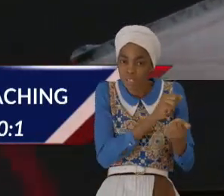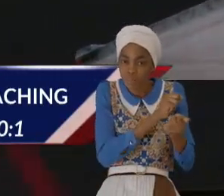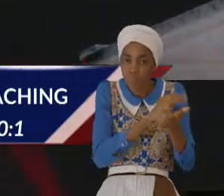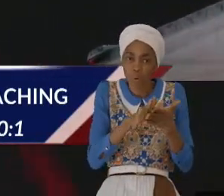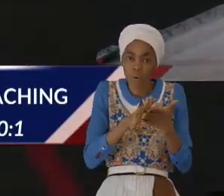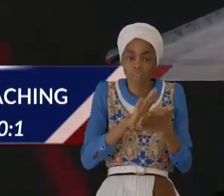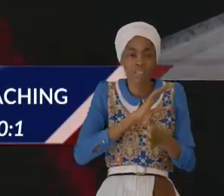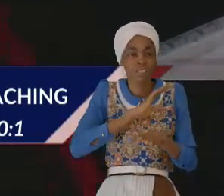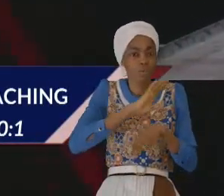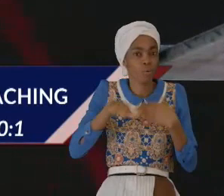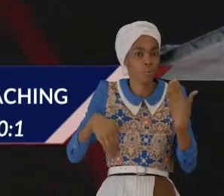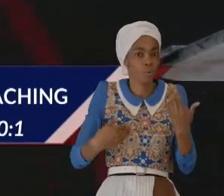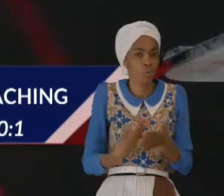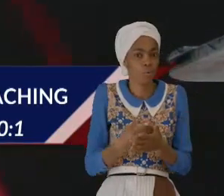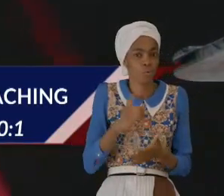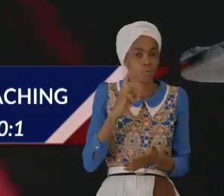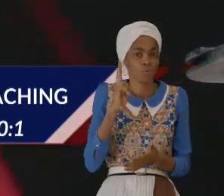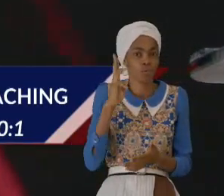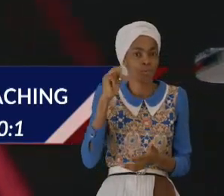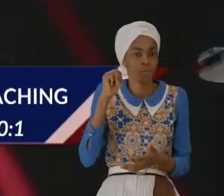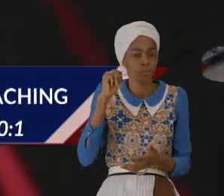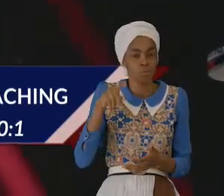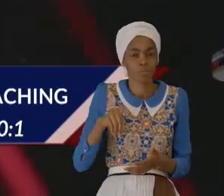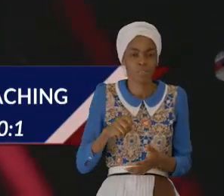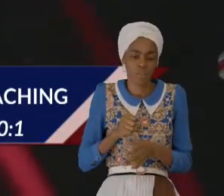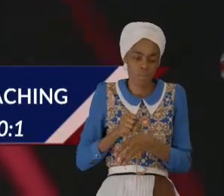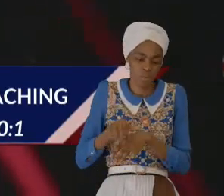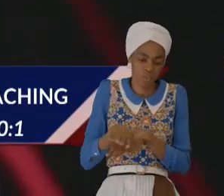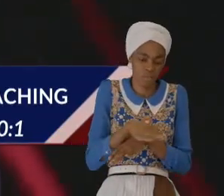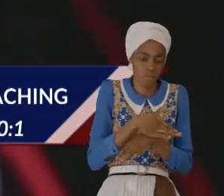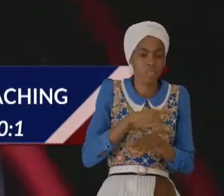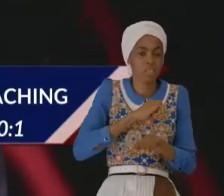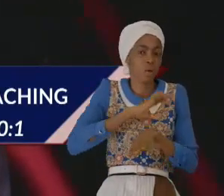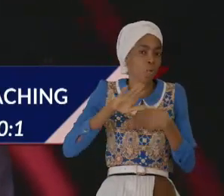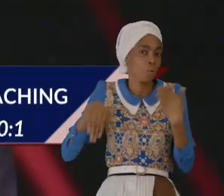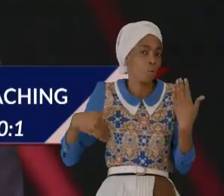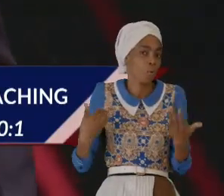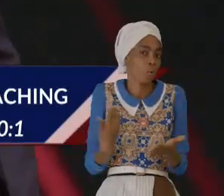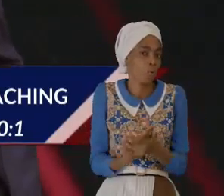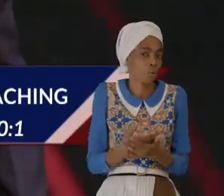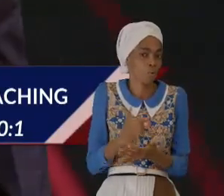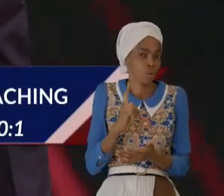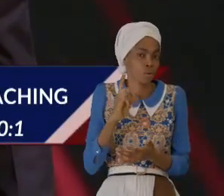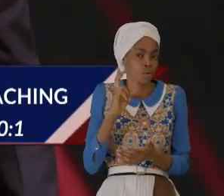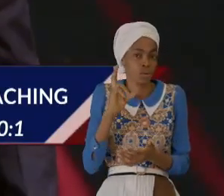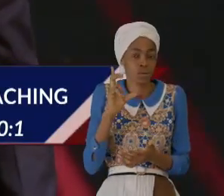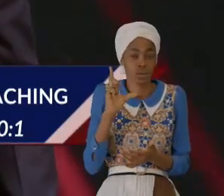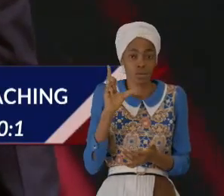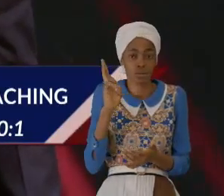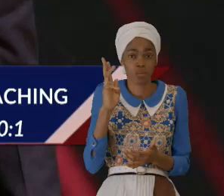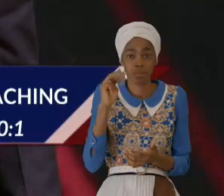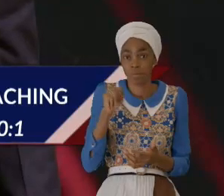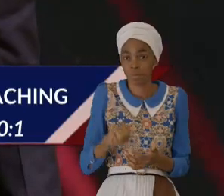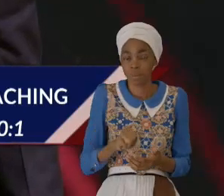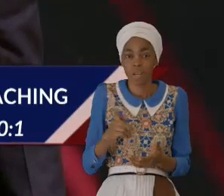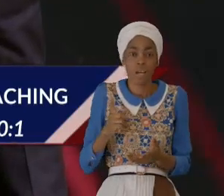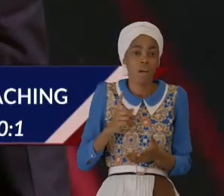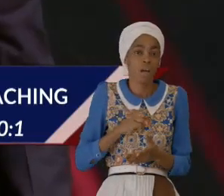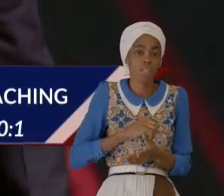the whole lump, influences the whole lump, perverts the whole